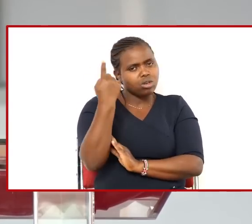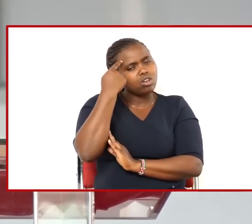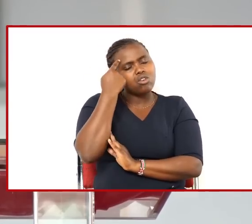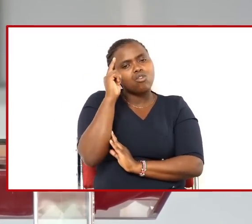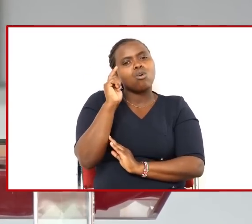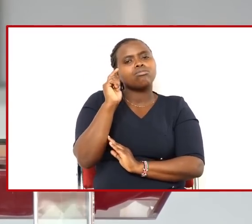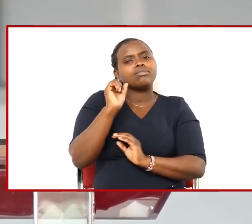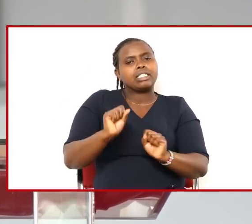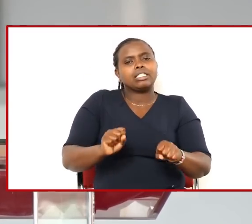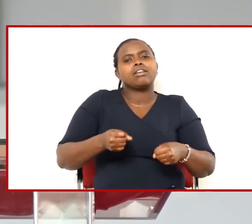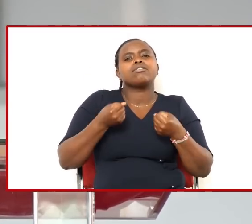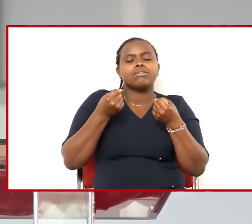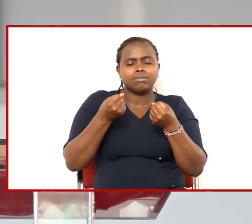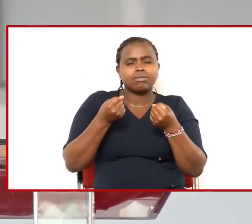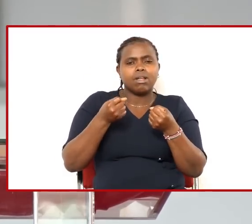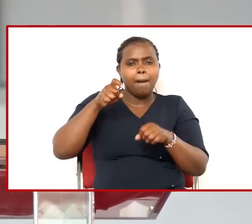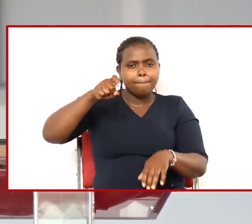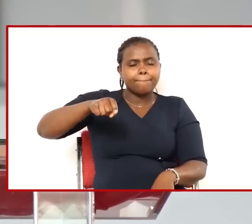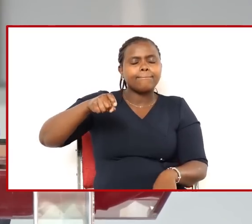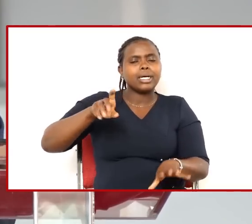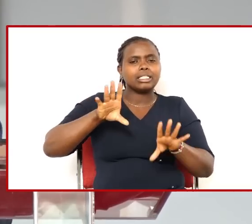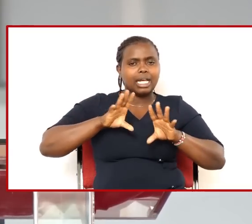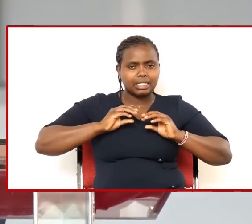for restoration.